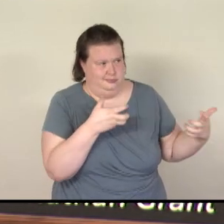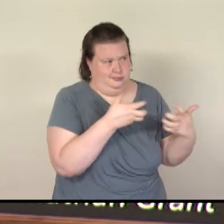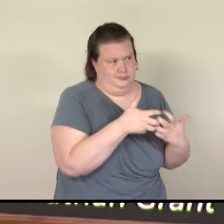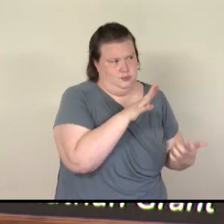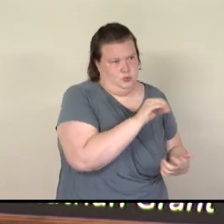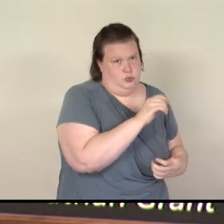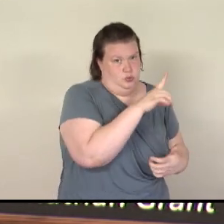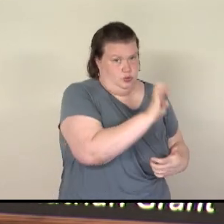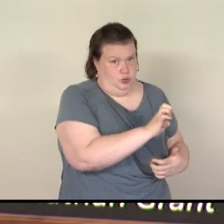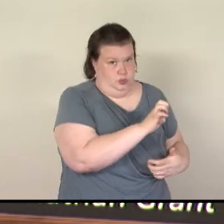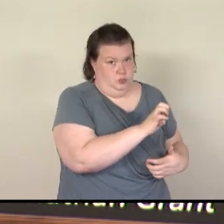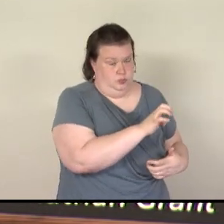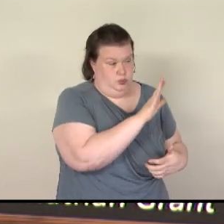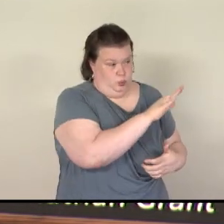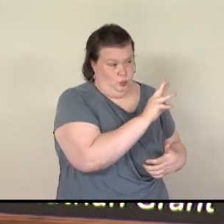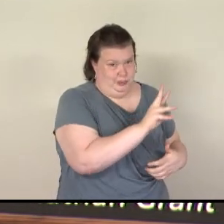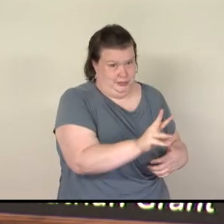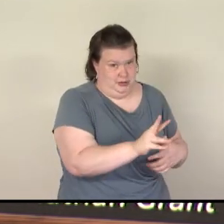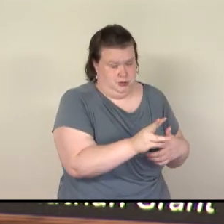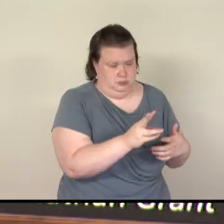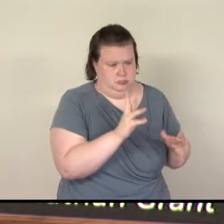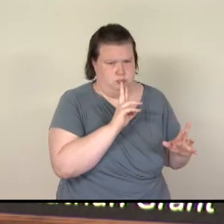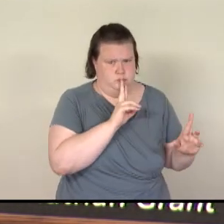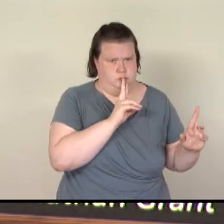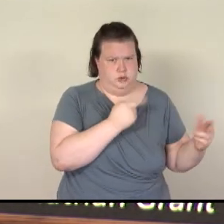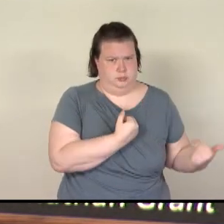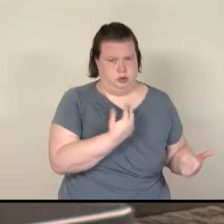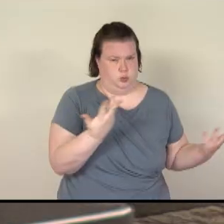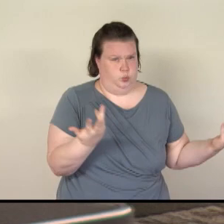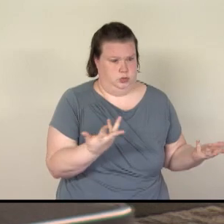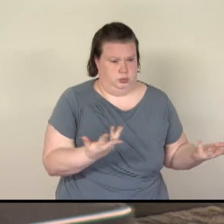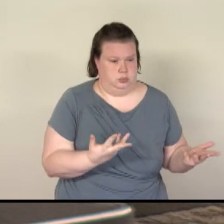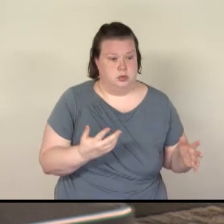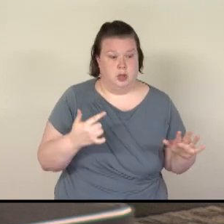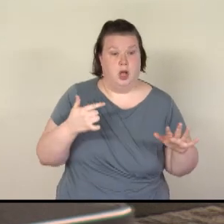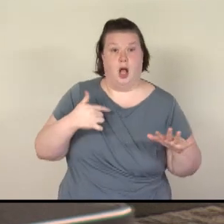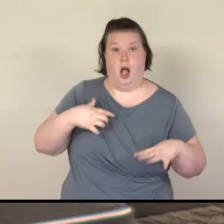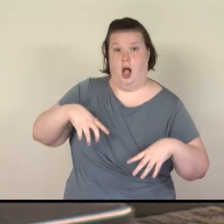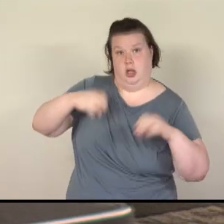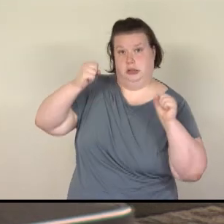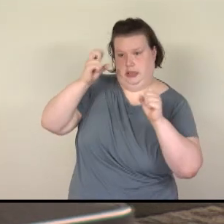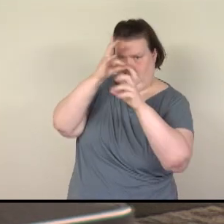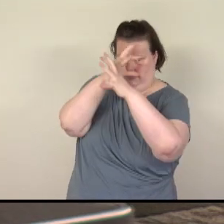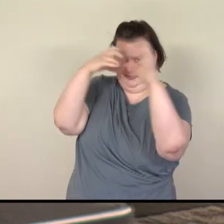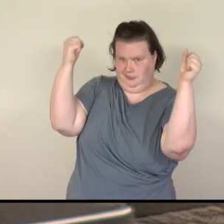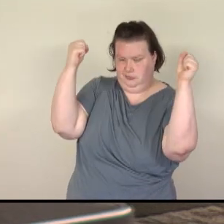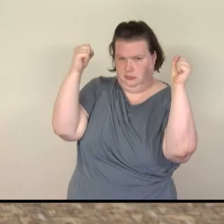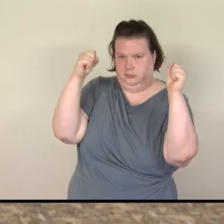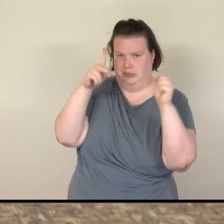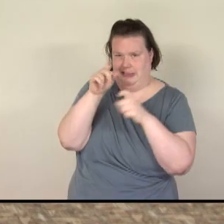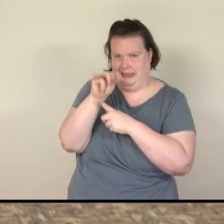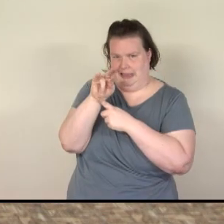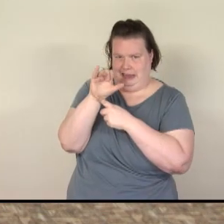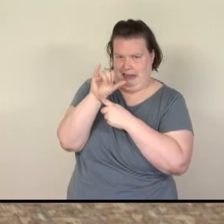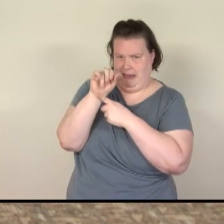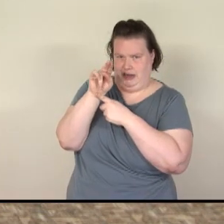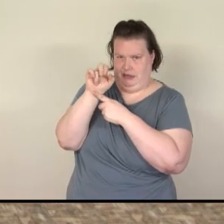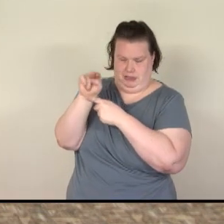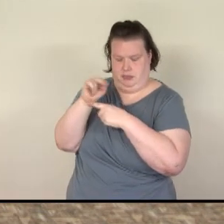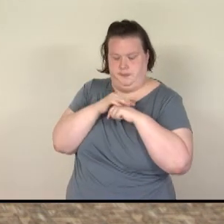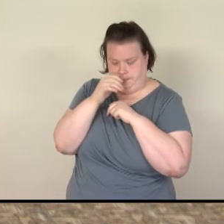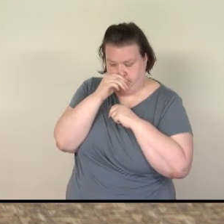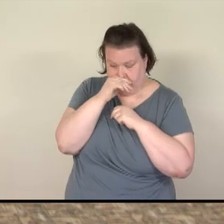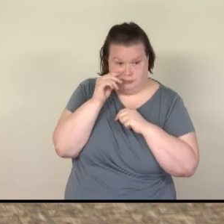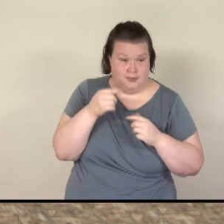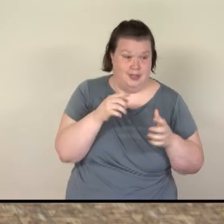website, what was the response? Okay, I'll take that one. I spoke with the city manager who said,